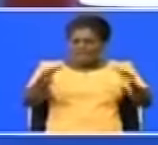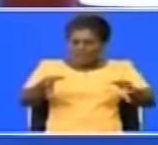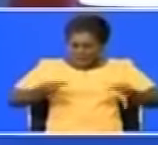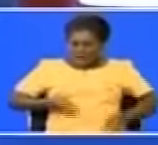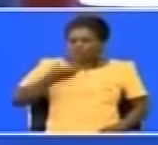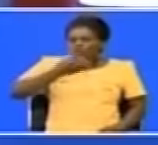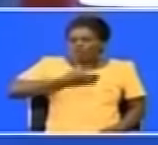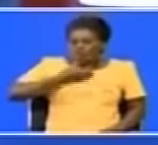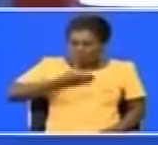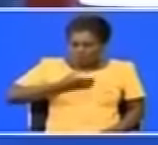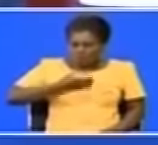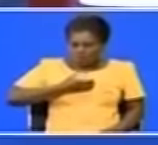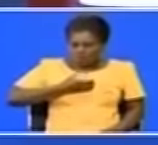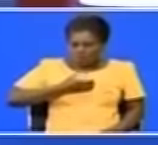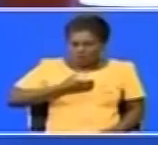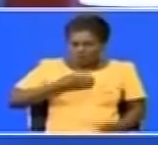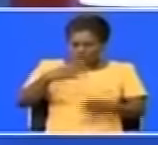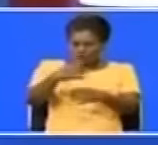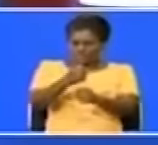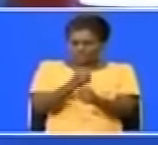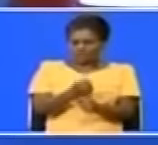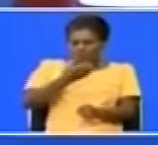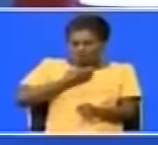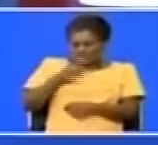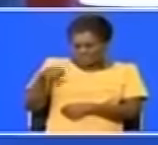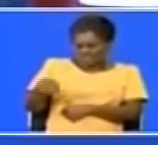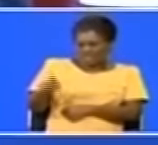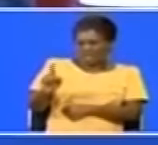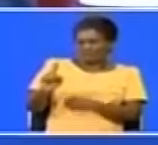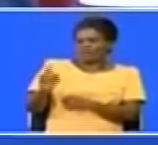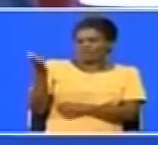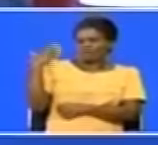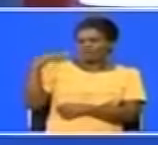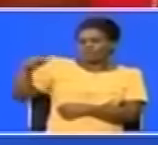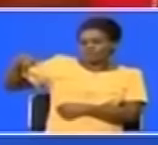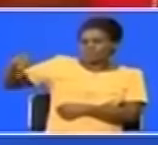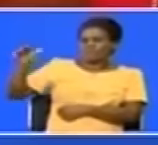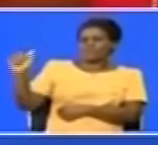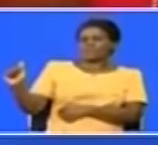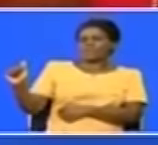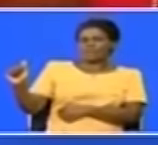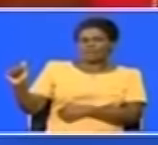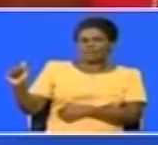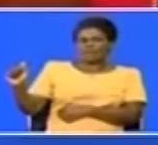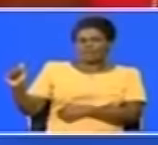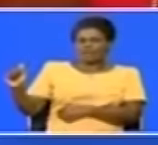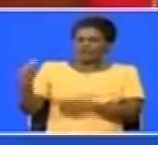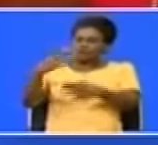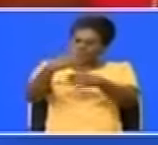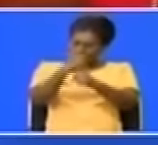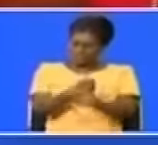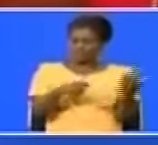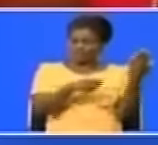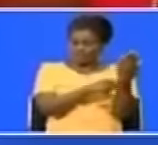owned, from a company owned by his own former personal assistant. Honorable, the company